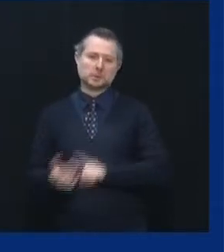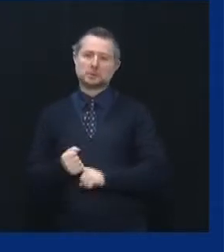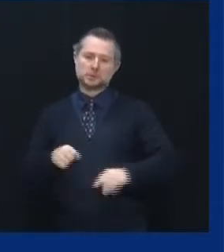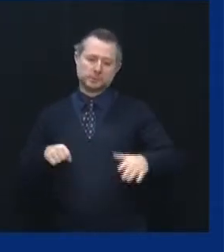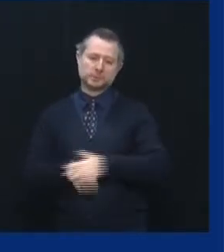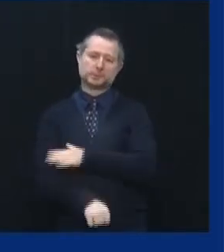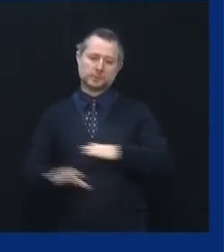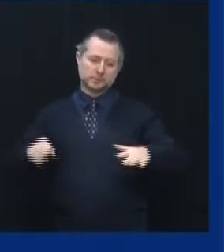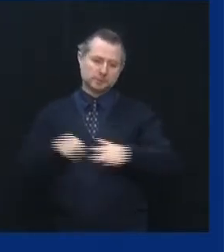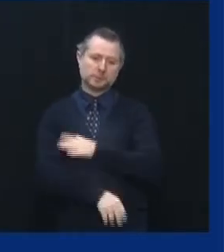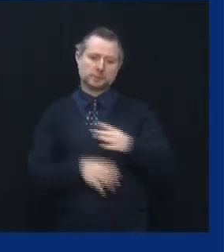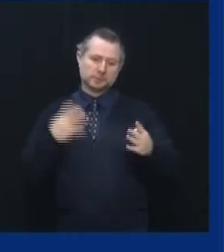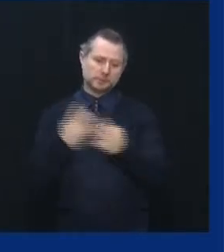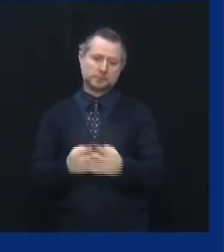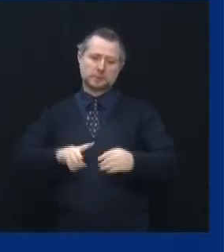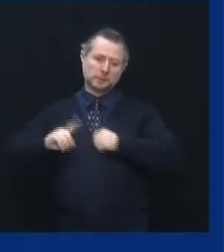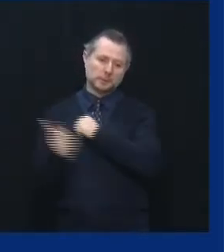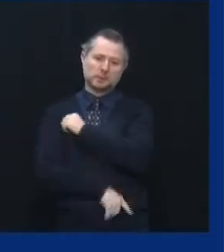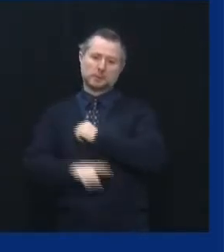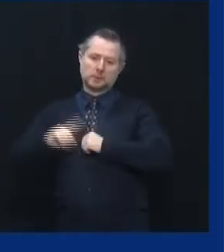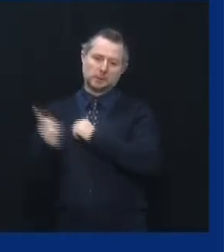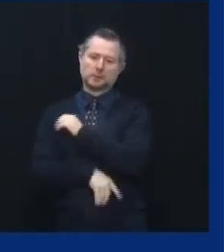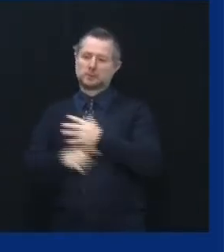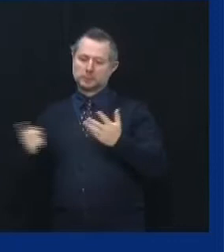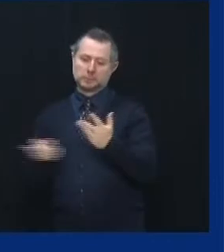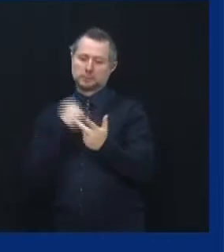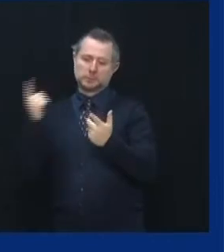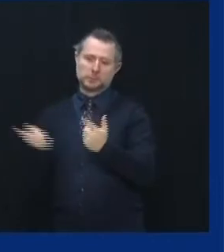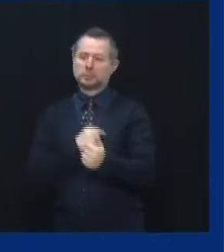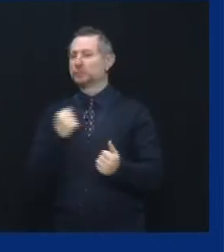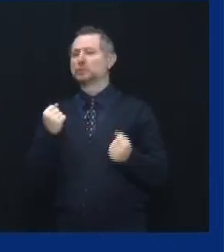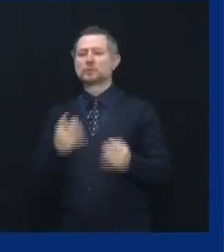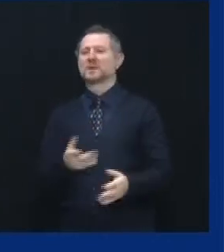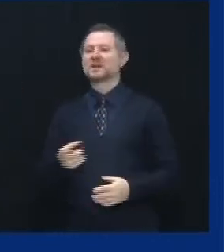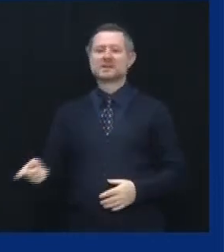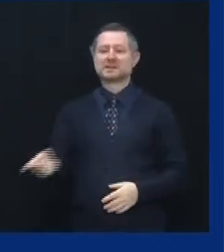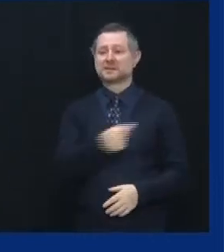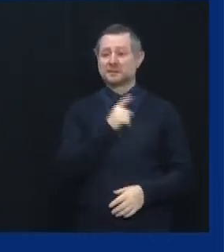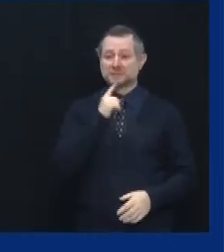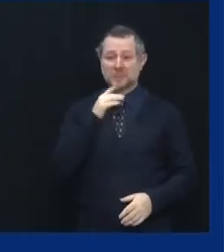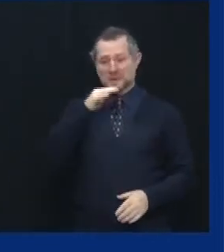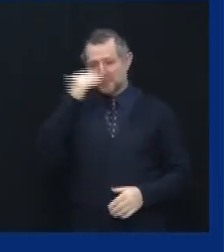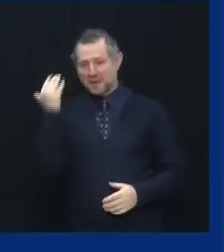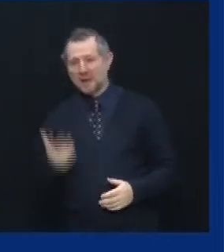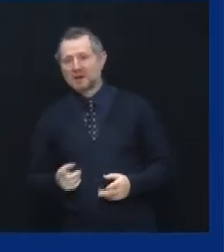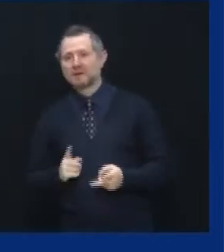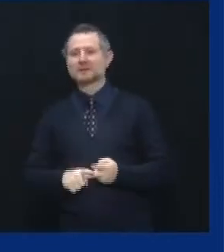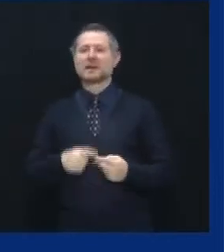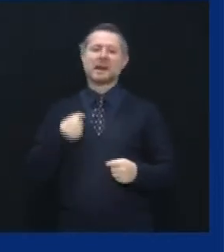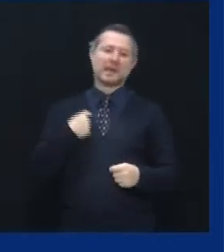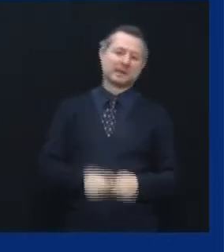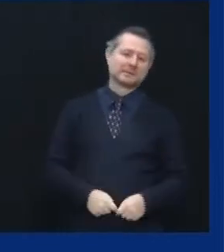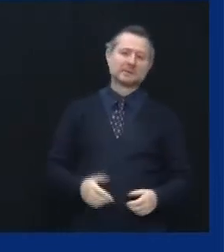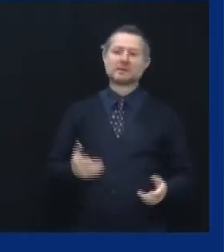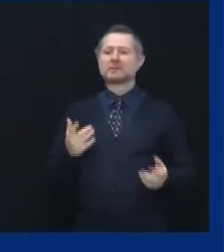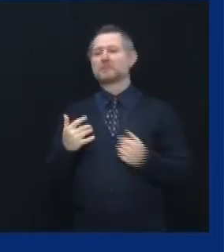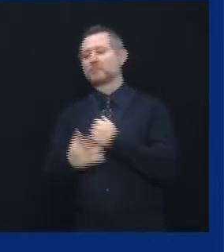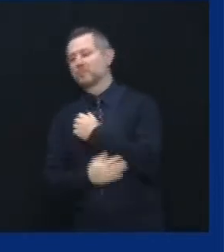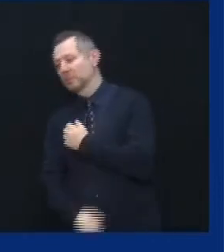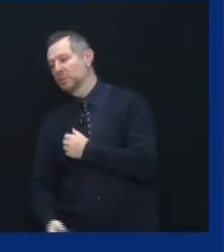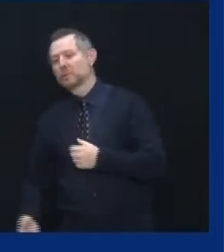and punished. Too many of those people are black, Latino, and poor.